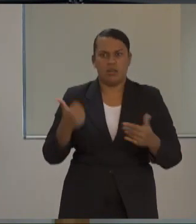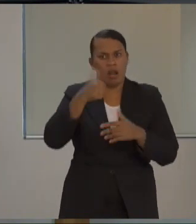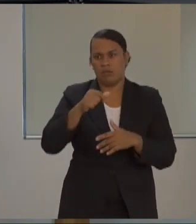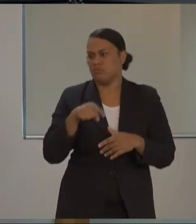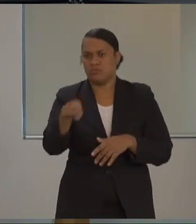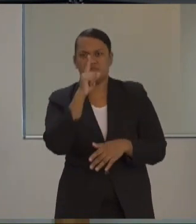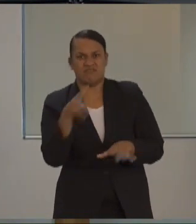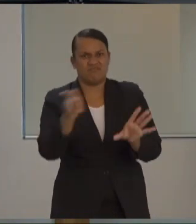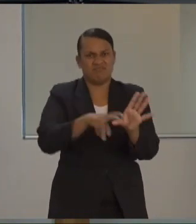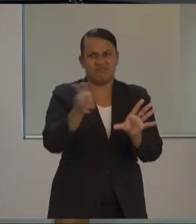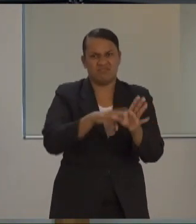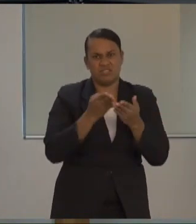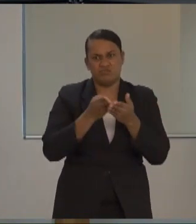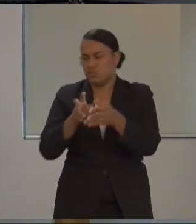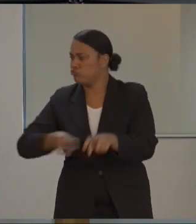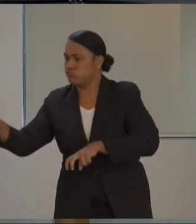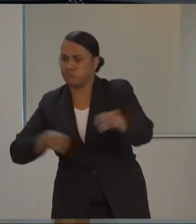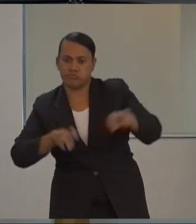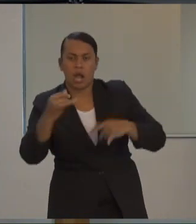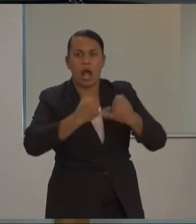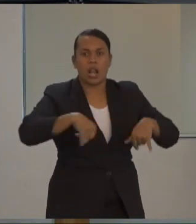Navy. Do you have any questions, ladies and gentlemen?